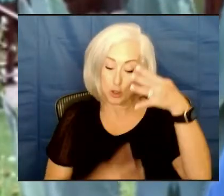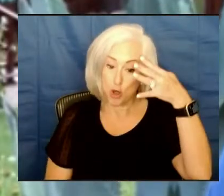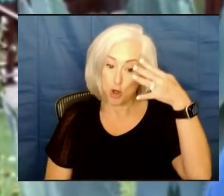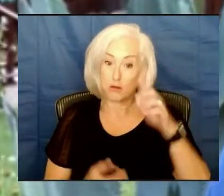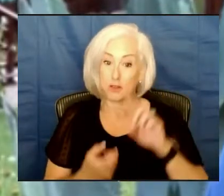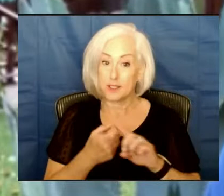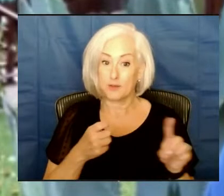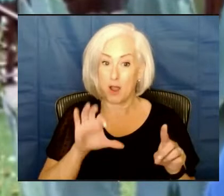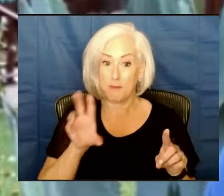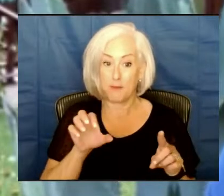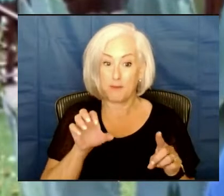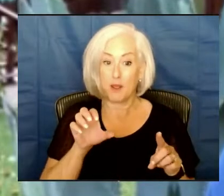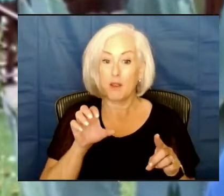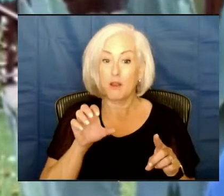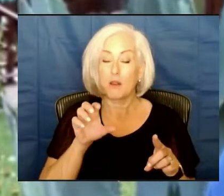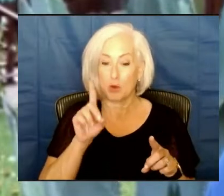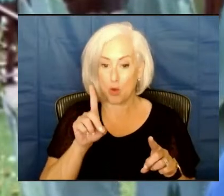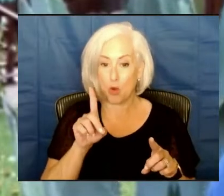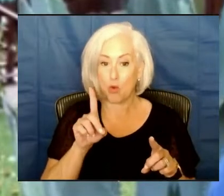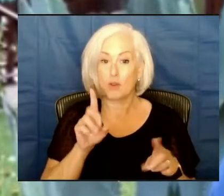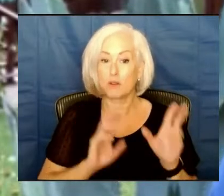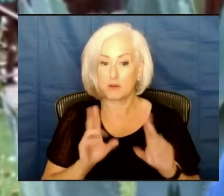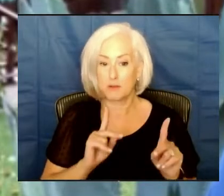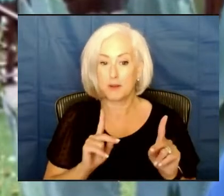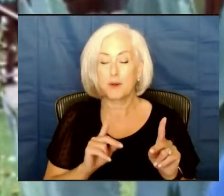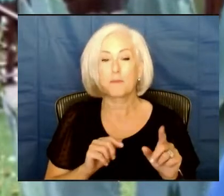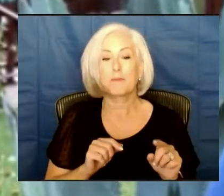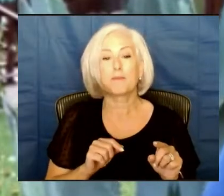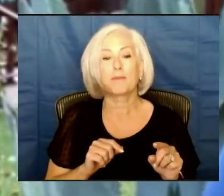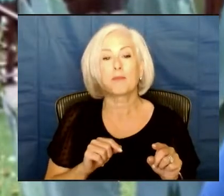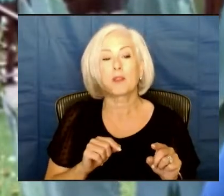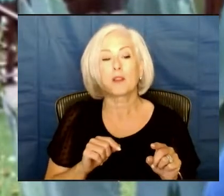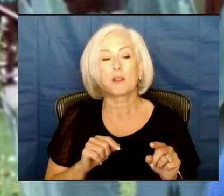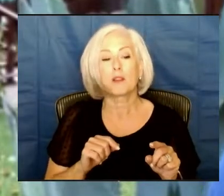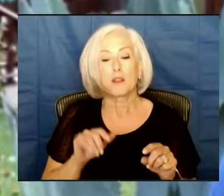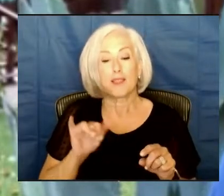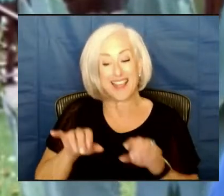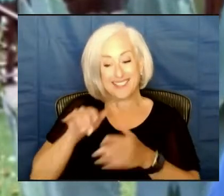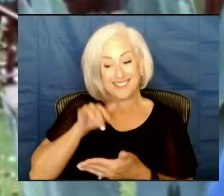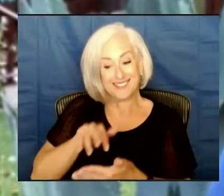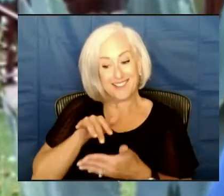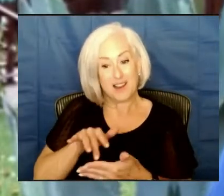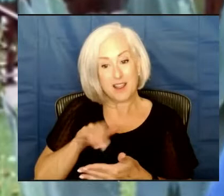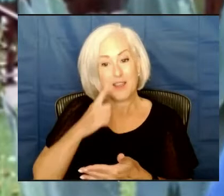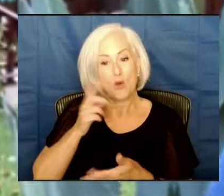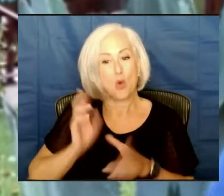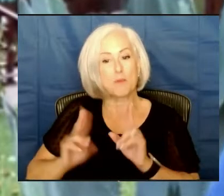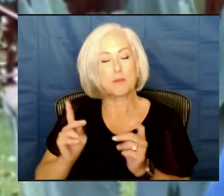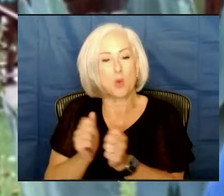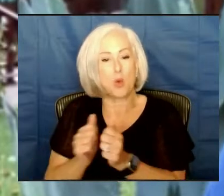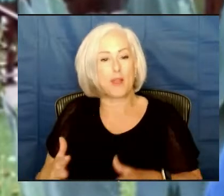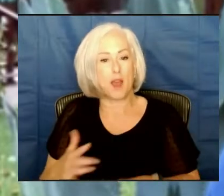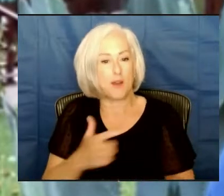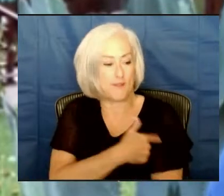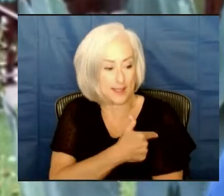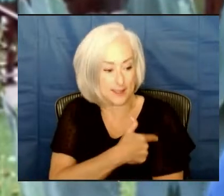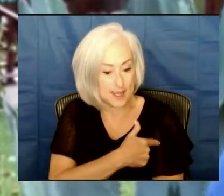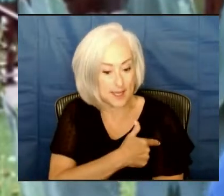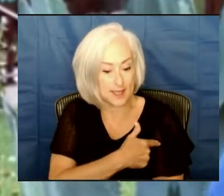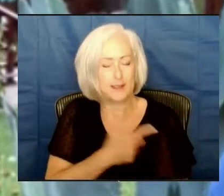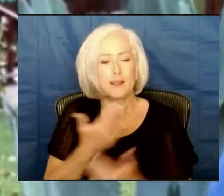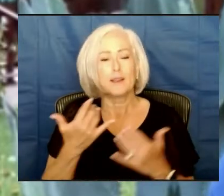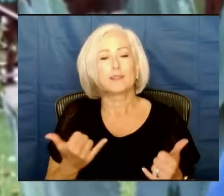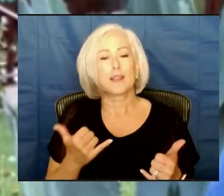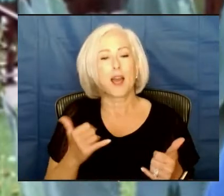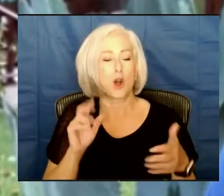really, the initial studies were only done in unvaccinated. They are starting to look at people who have gotten it, who are vaccinated